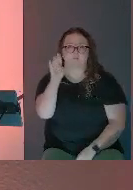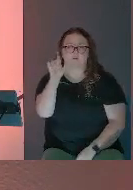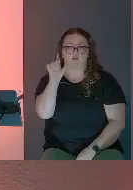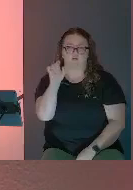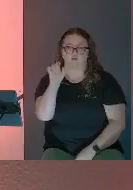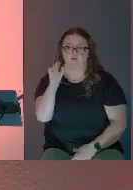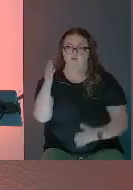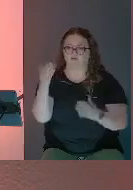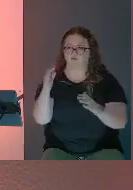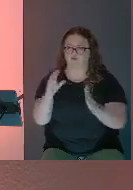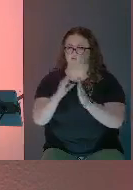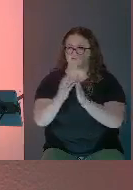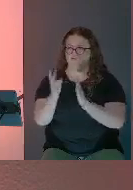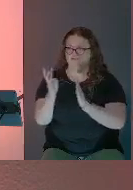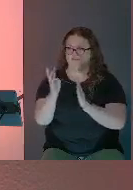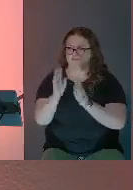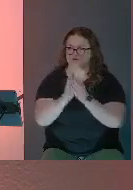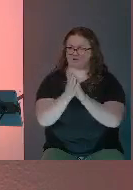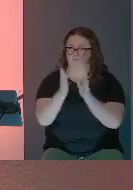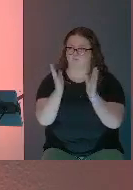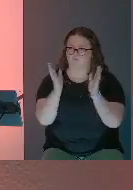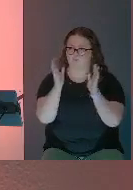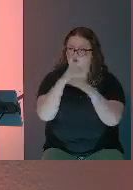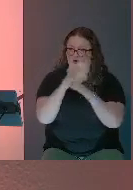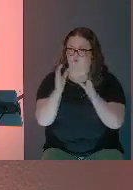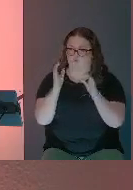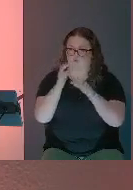in chapter 6, things get really, really weird.